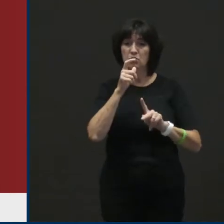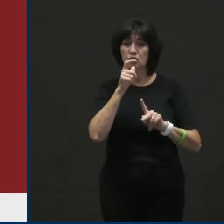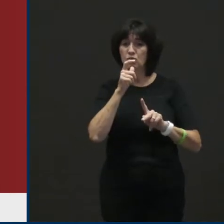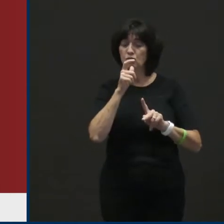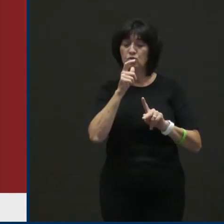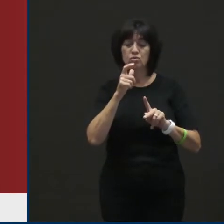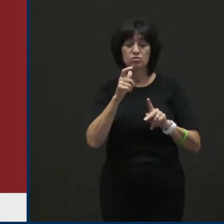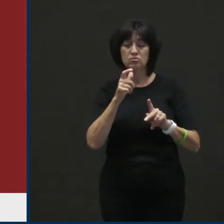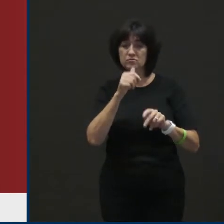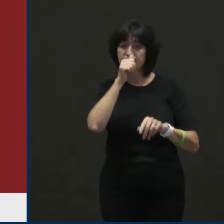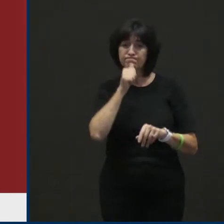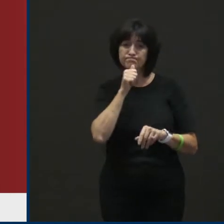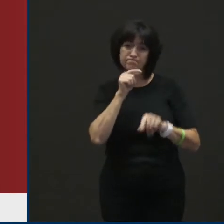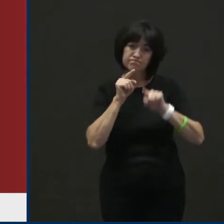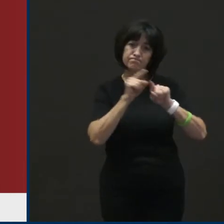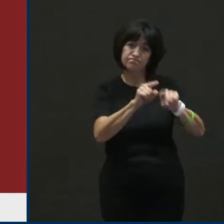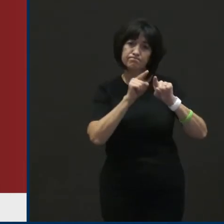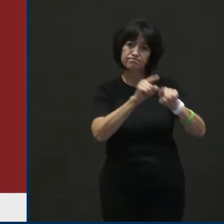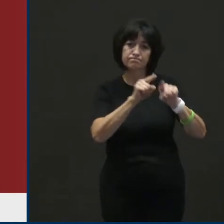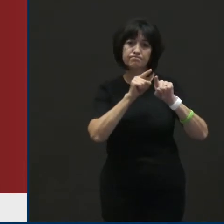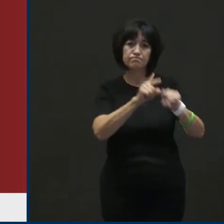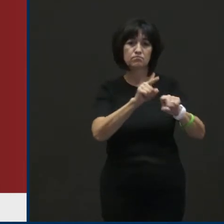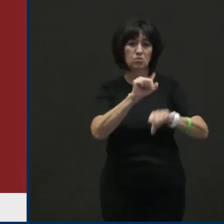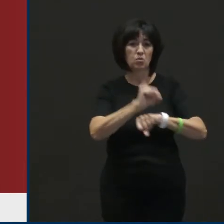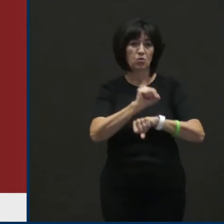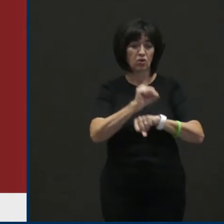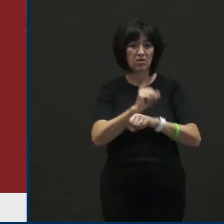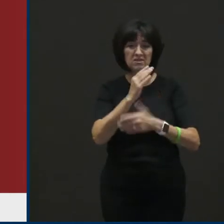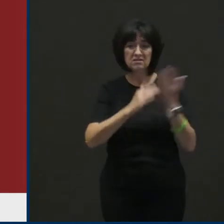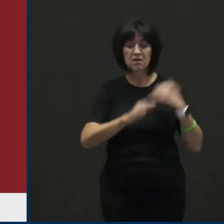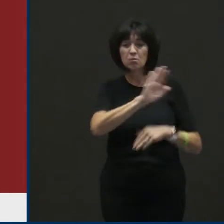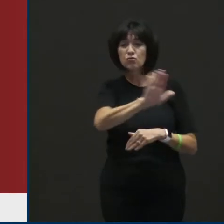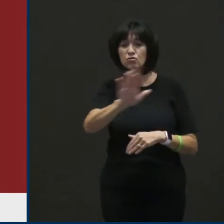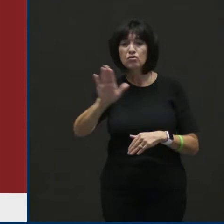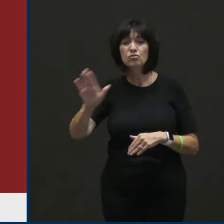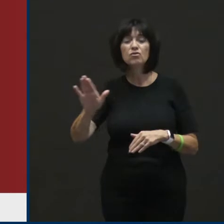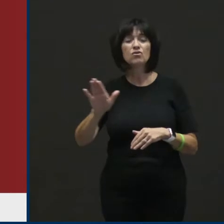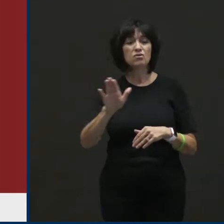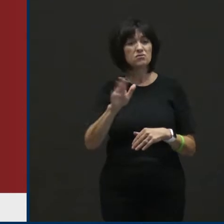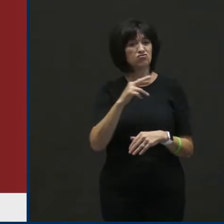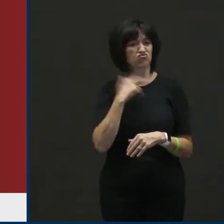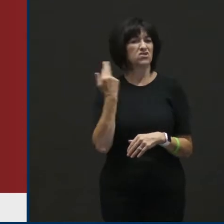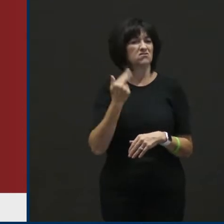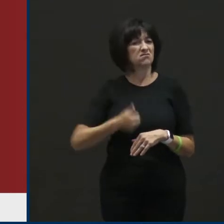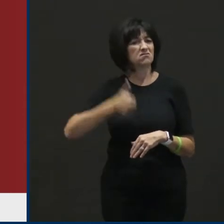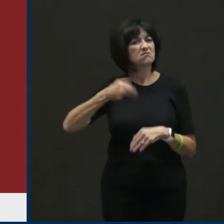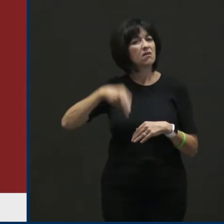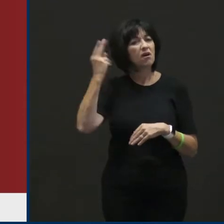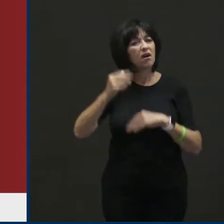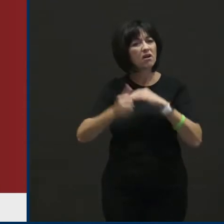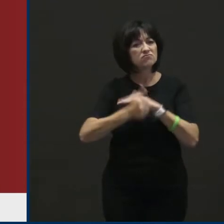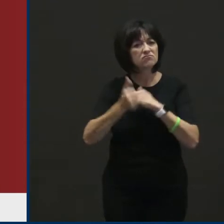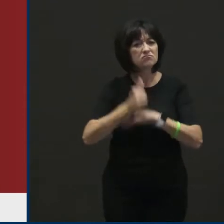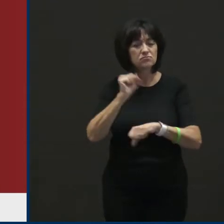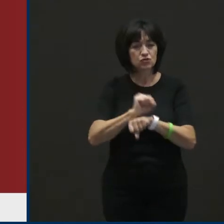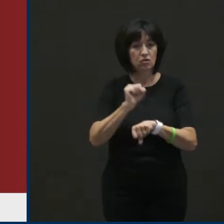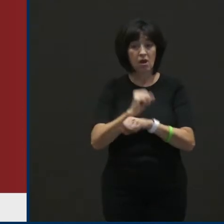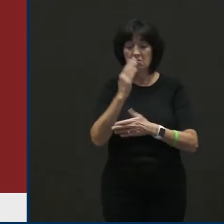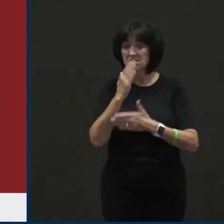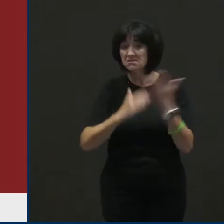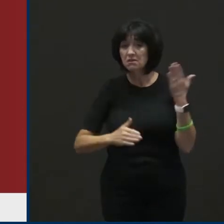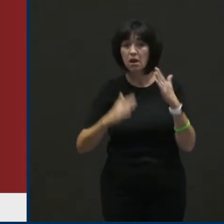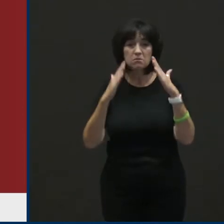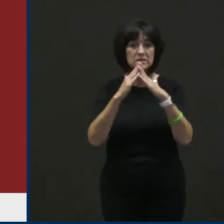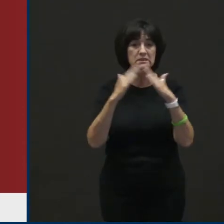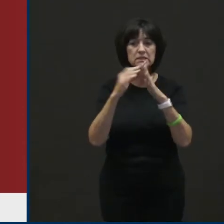and trying circumstances and frankly risky circumstances in some cases, from municipal workers in